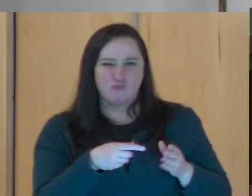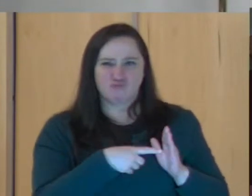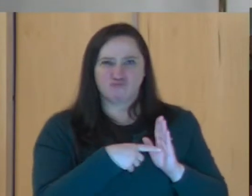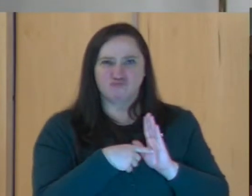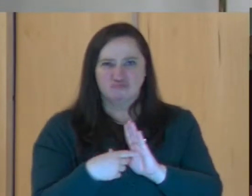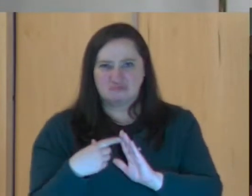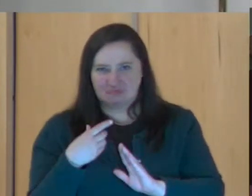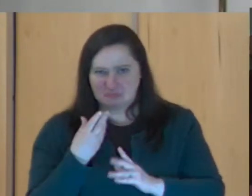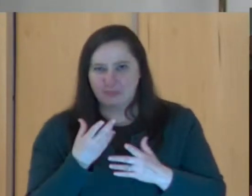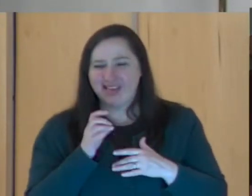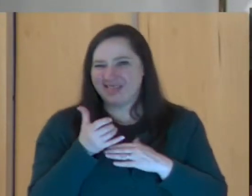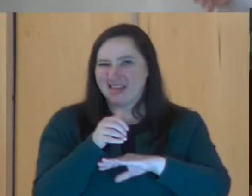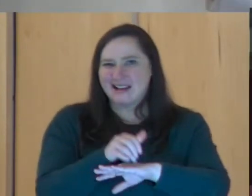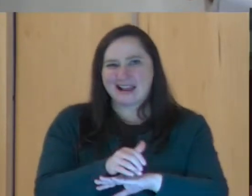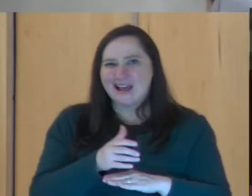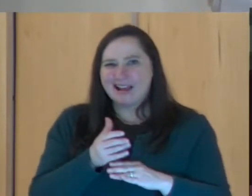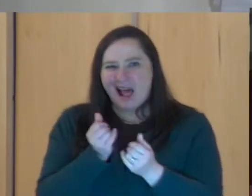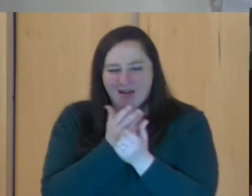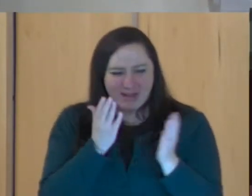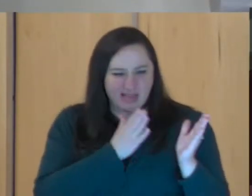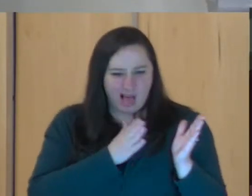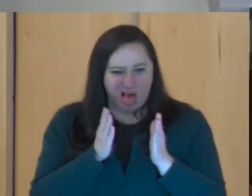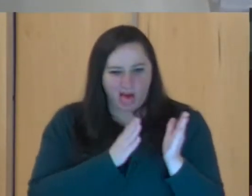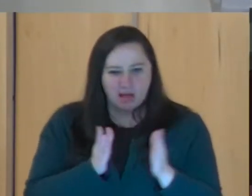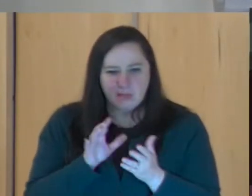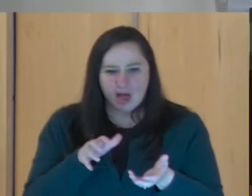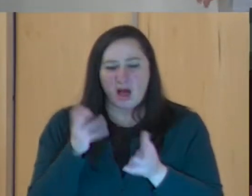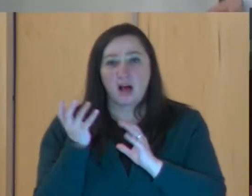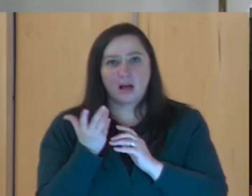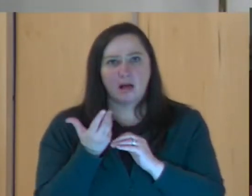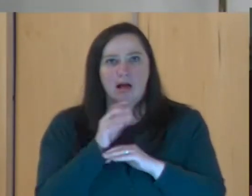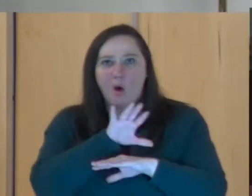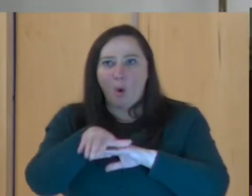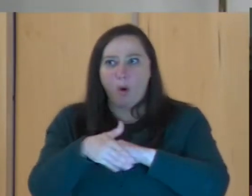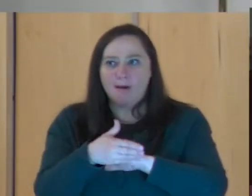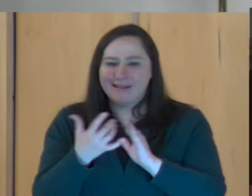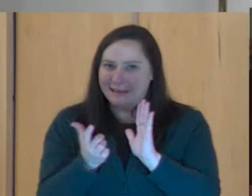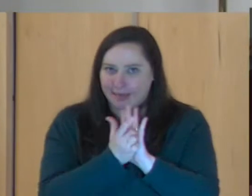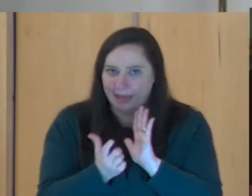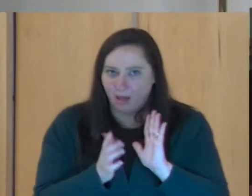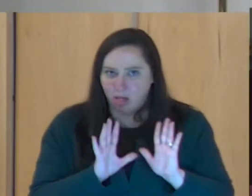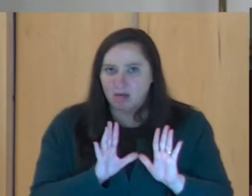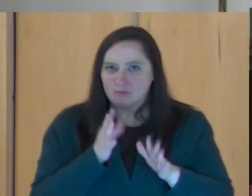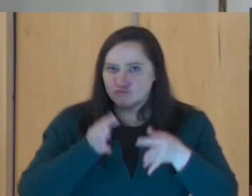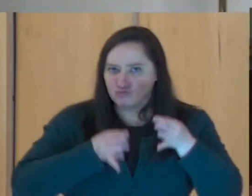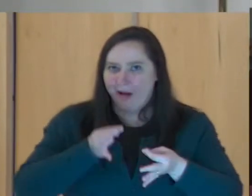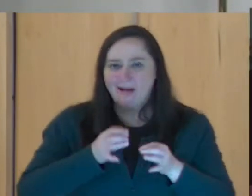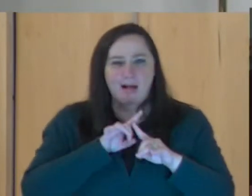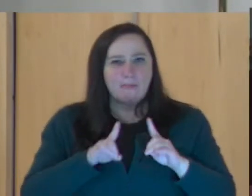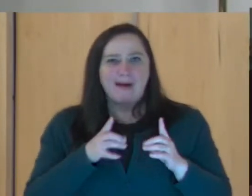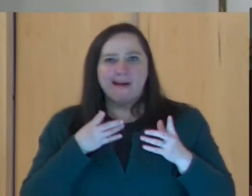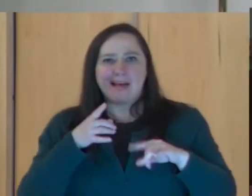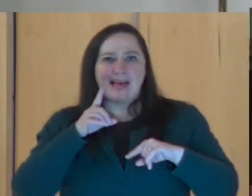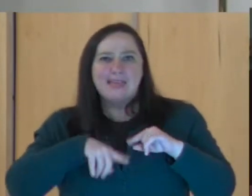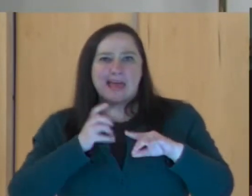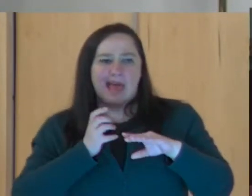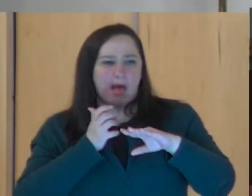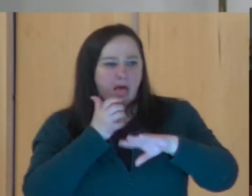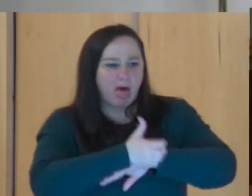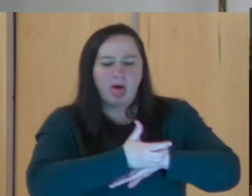hoped. They've got this trial going in the middle of the night, which was illegal, but they can't make any charges stick